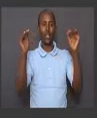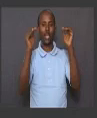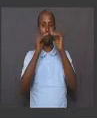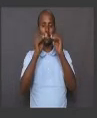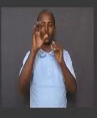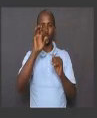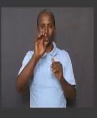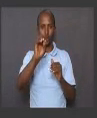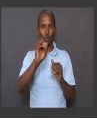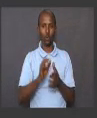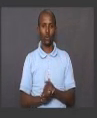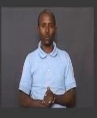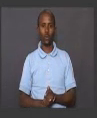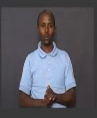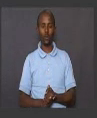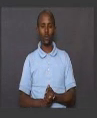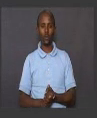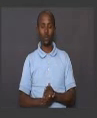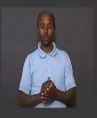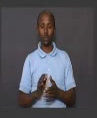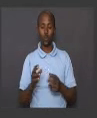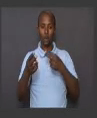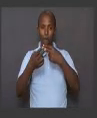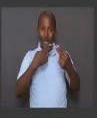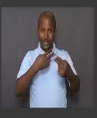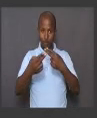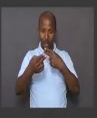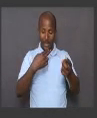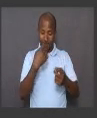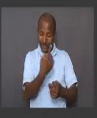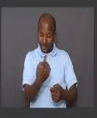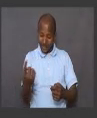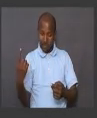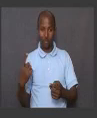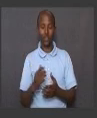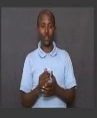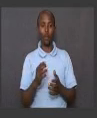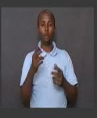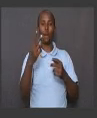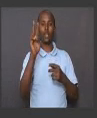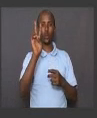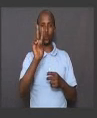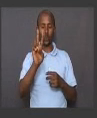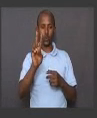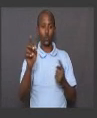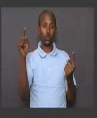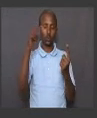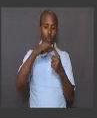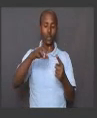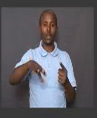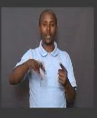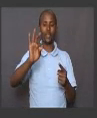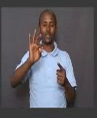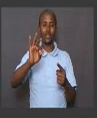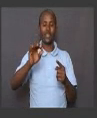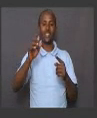equals 0. We multiply everything by 2 in order to get rid of